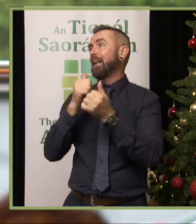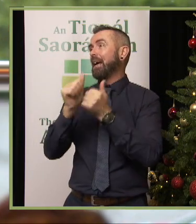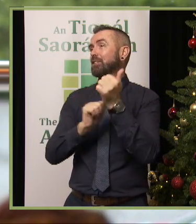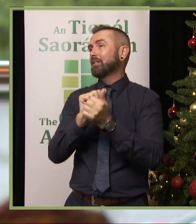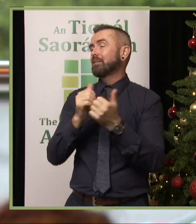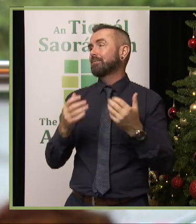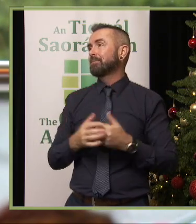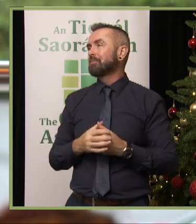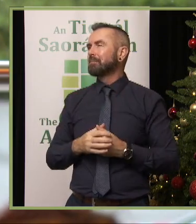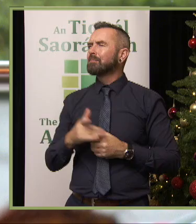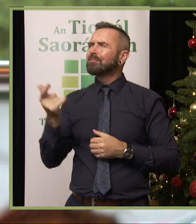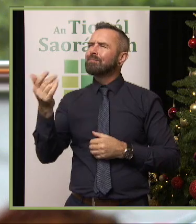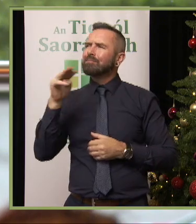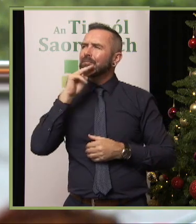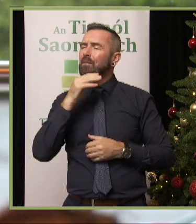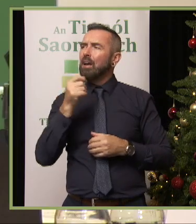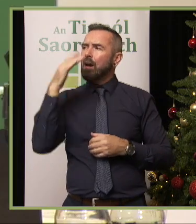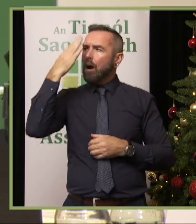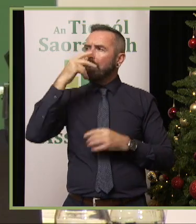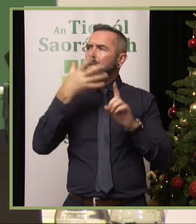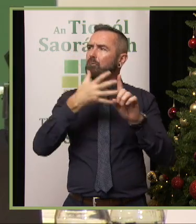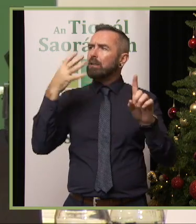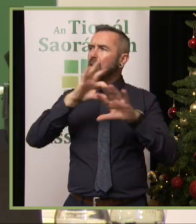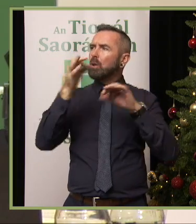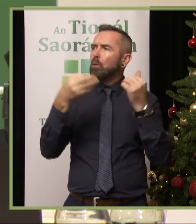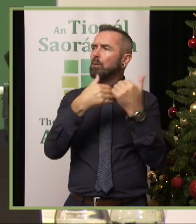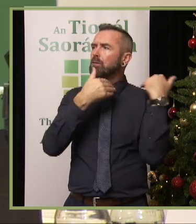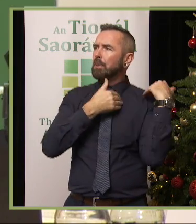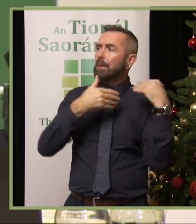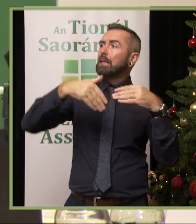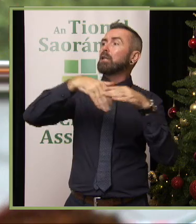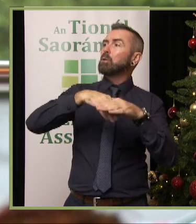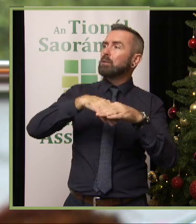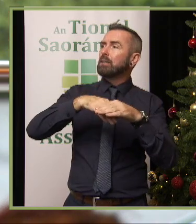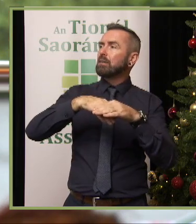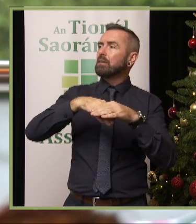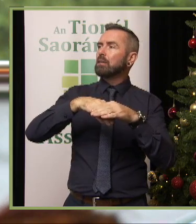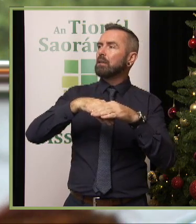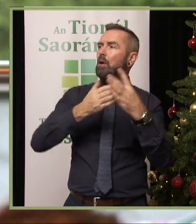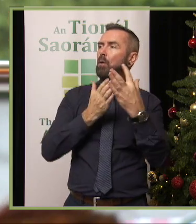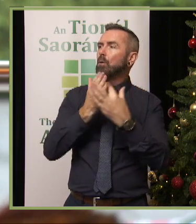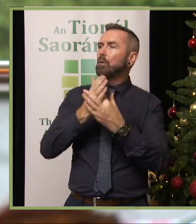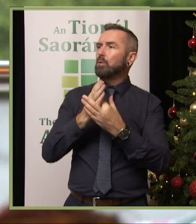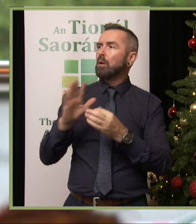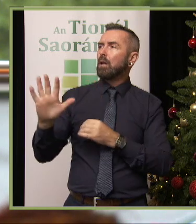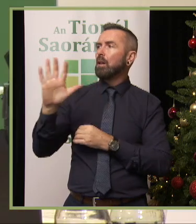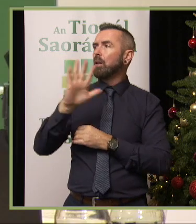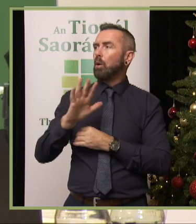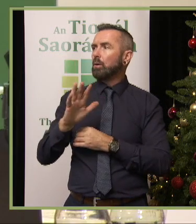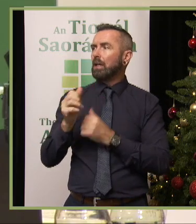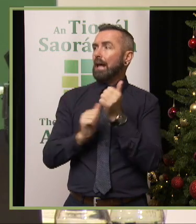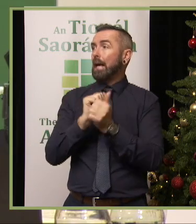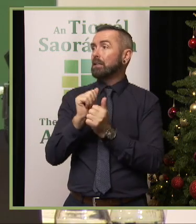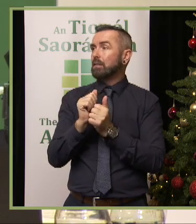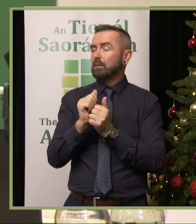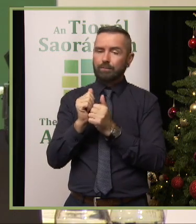sense. Sorry, Ireland needs to recognise its global responsibility, including our local. Including through local action. Okay.